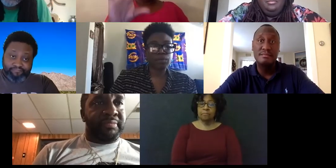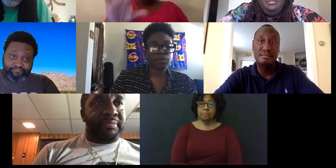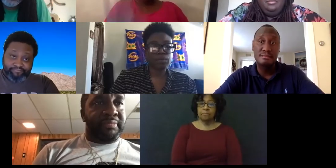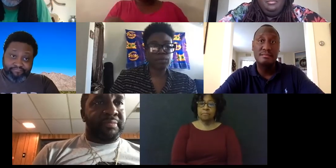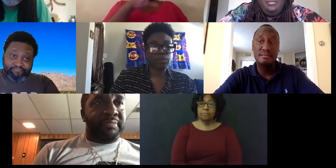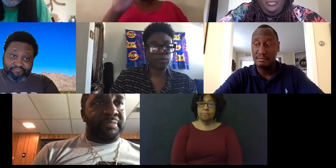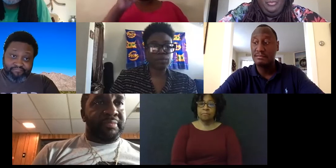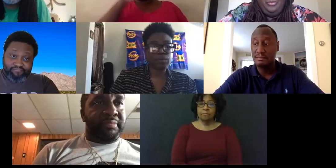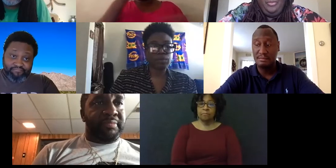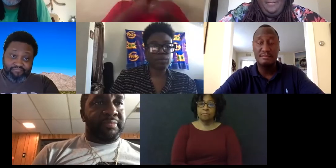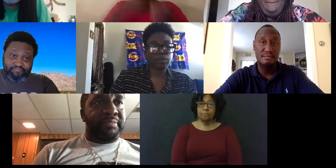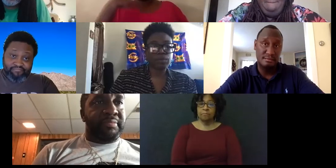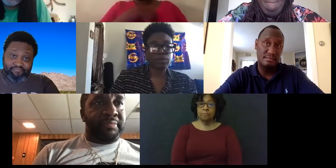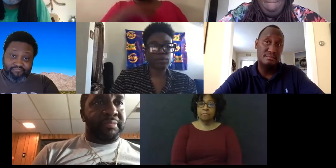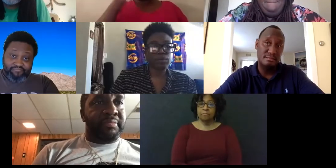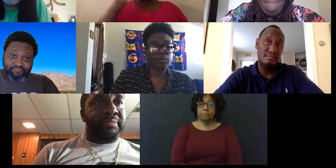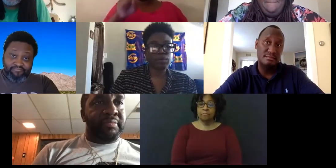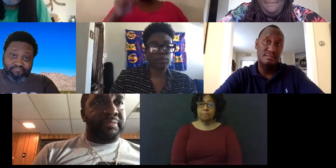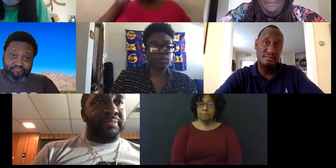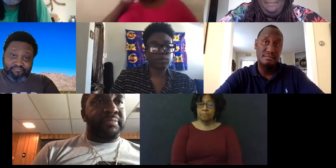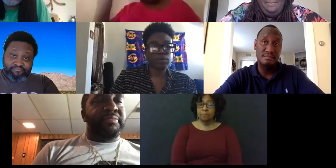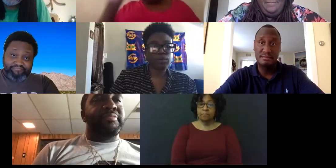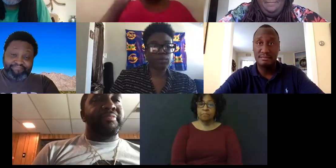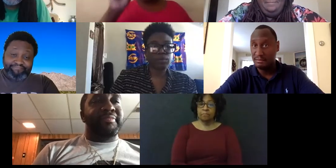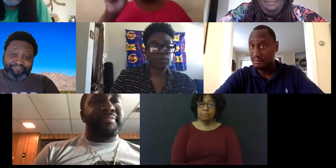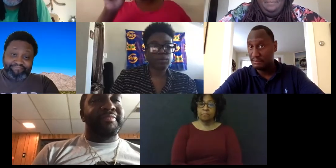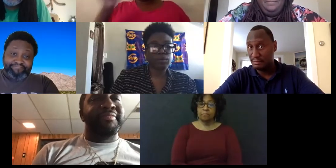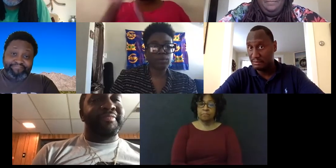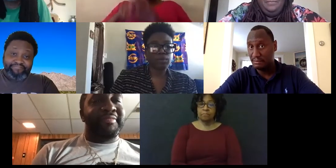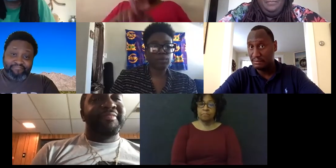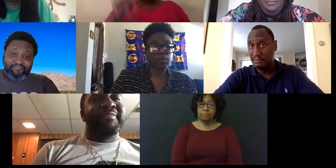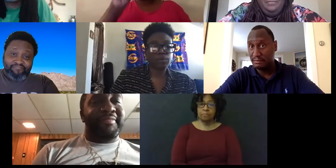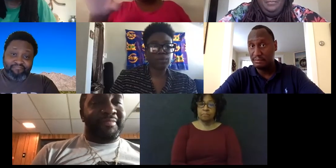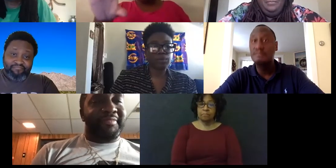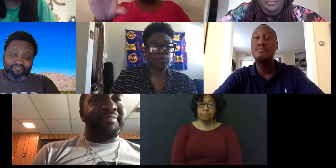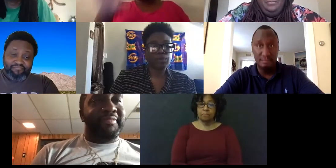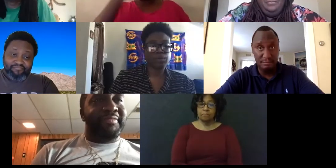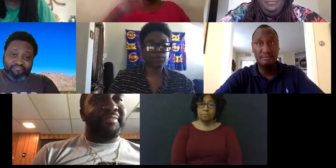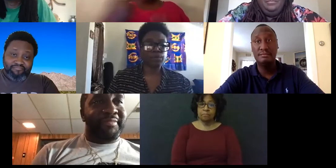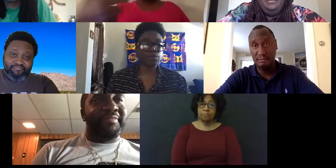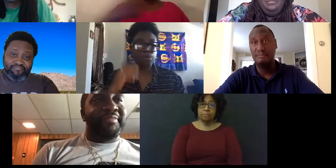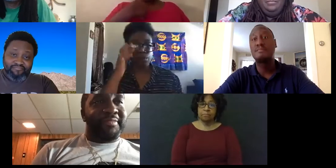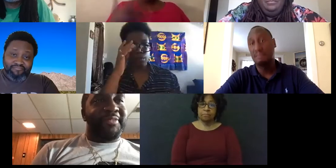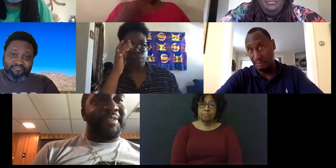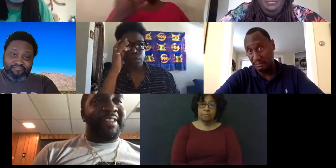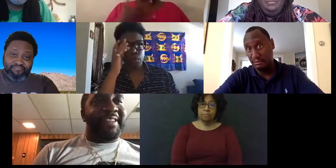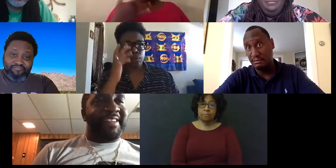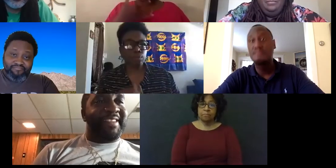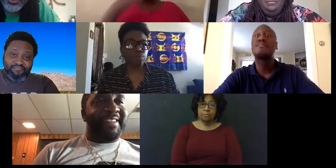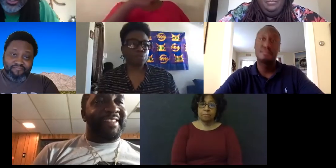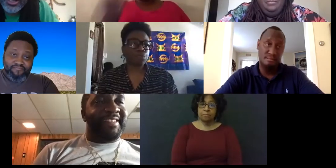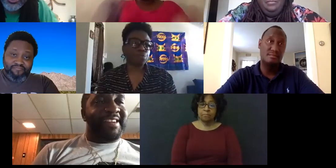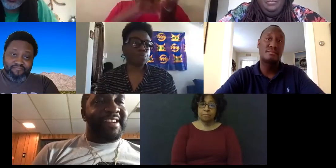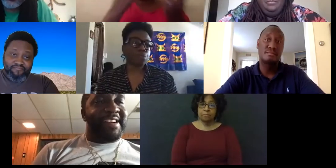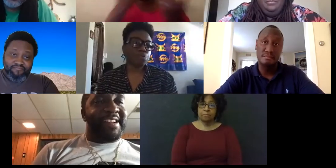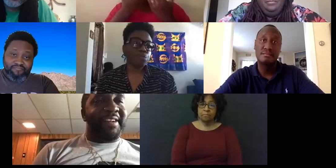If they don't support us, they need to be the ones applying for unemployment, okay? That's just the way I feel. And I